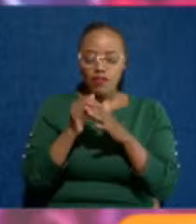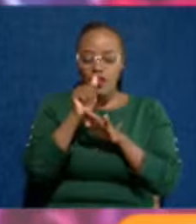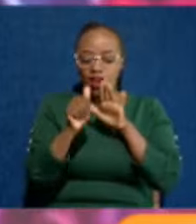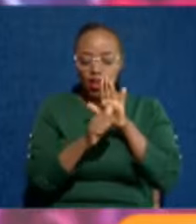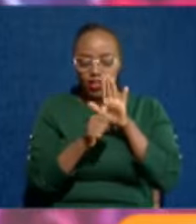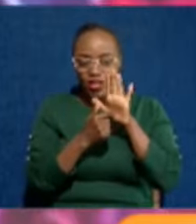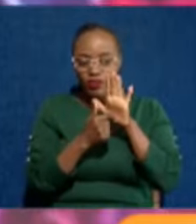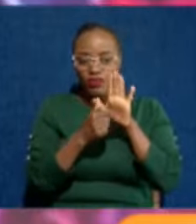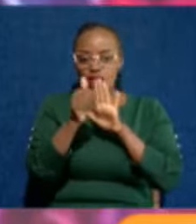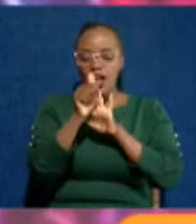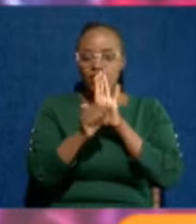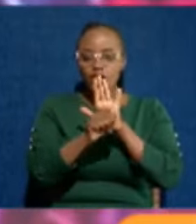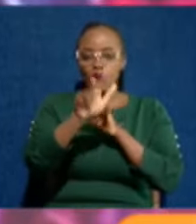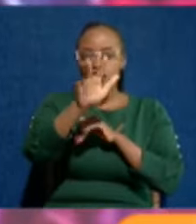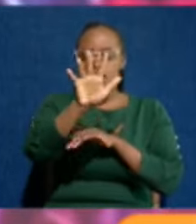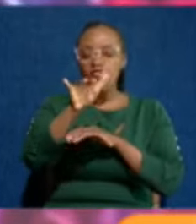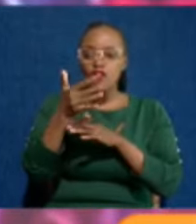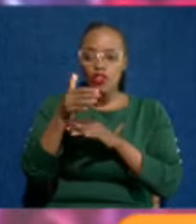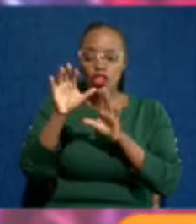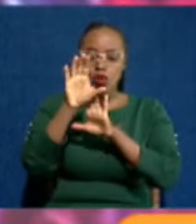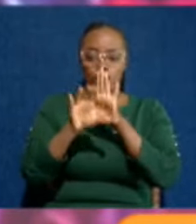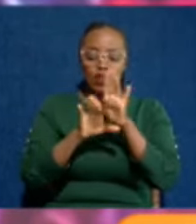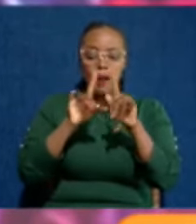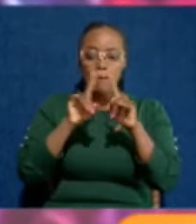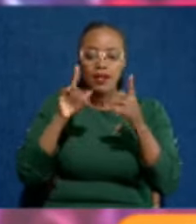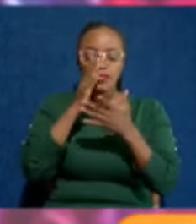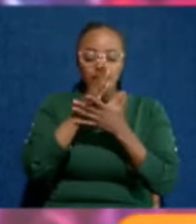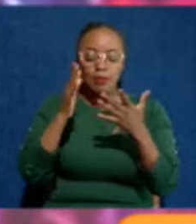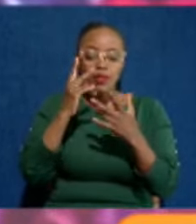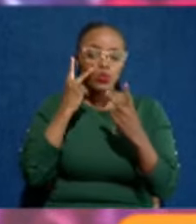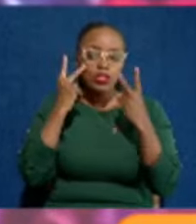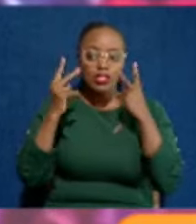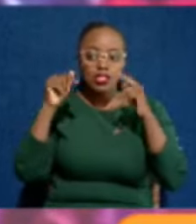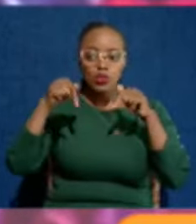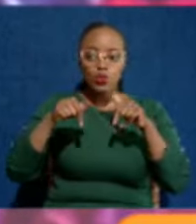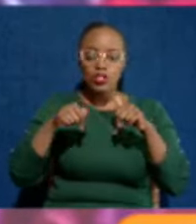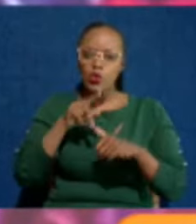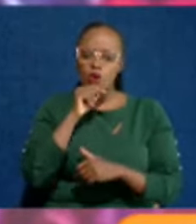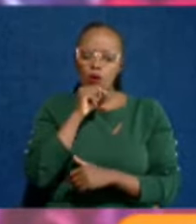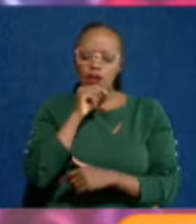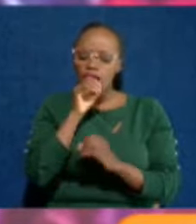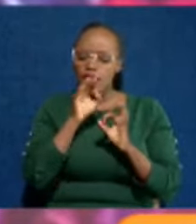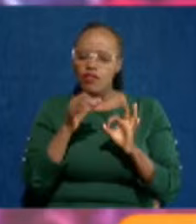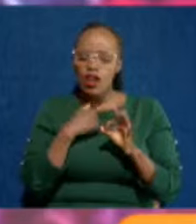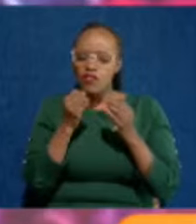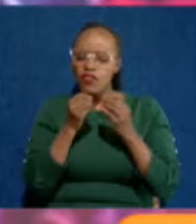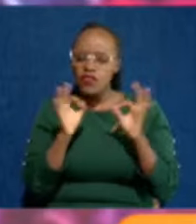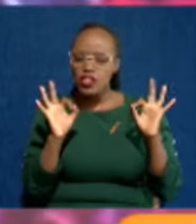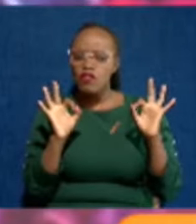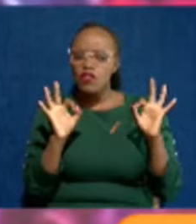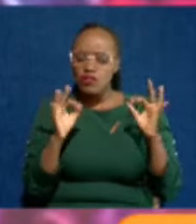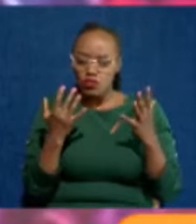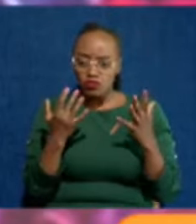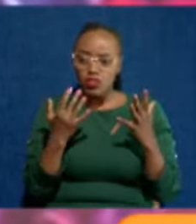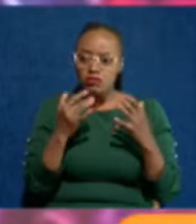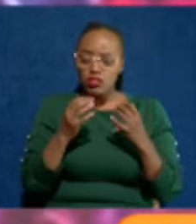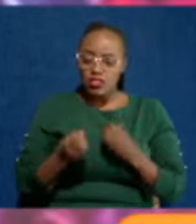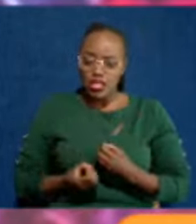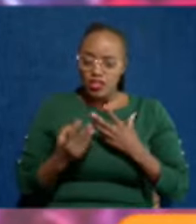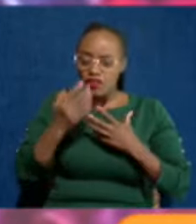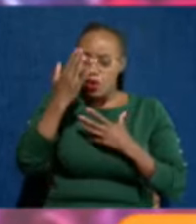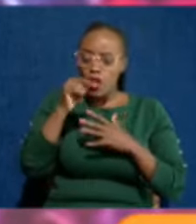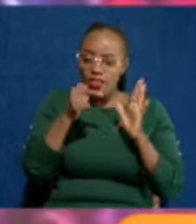Article 35 of the Constitution. But what we saw today, you're just wondering, is there freedom of suppression? Because